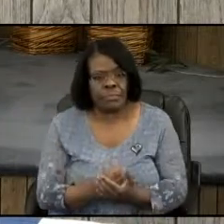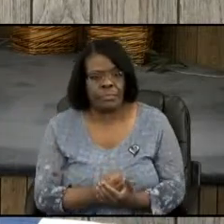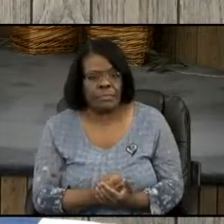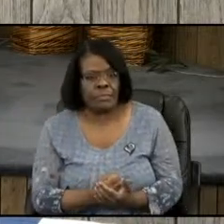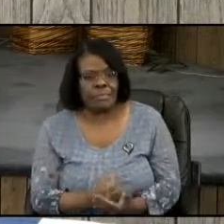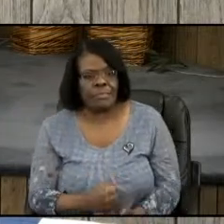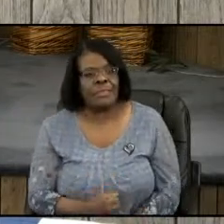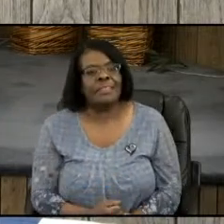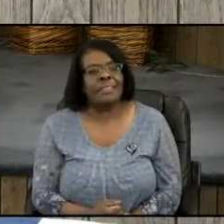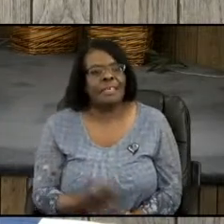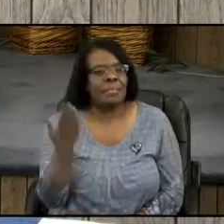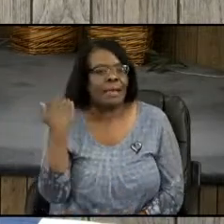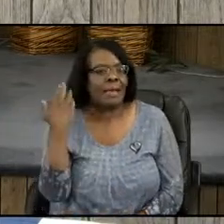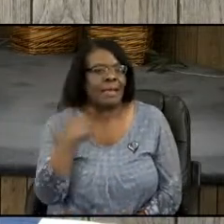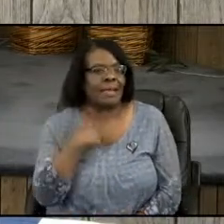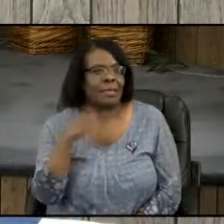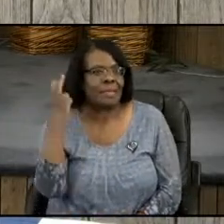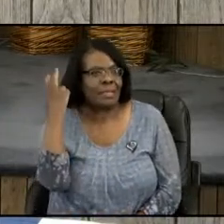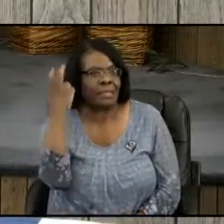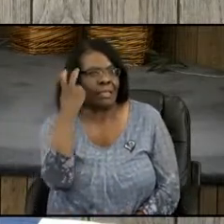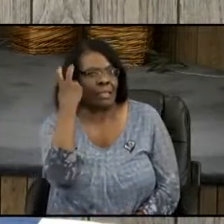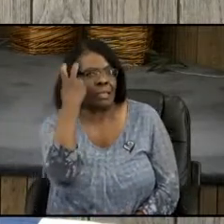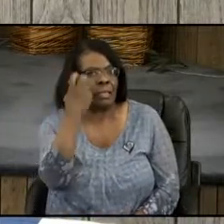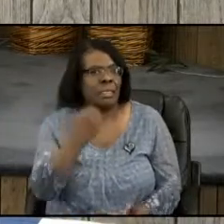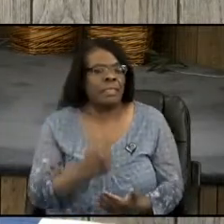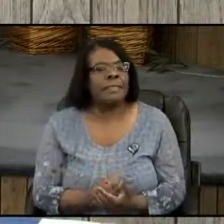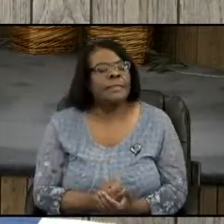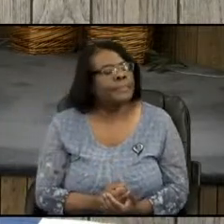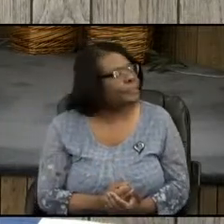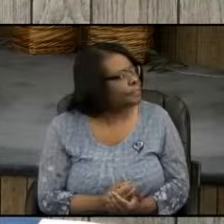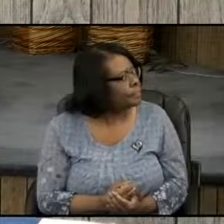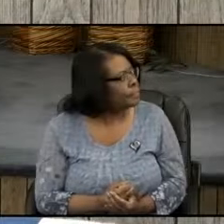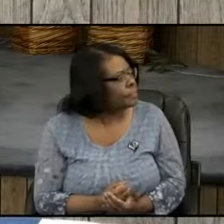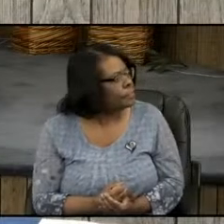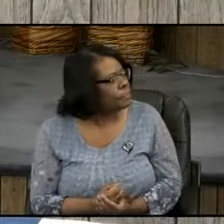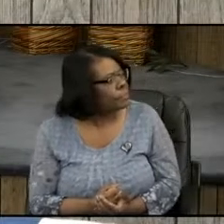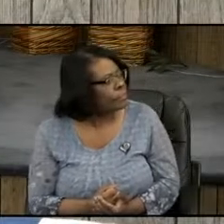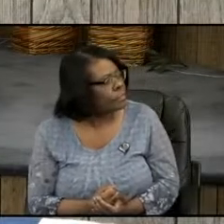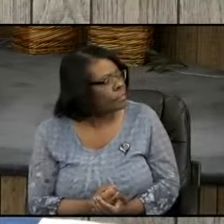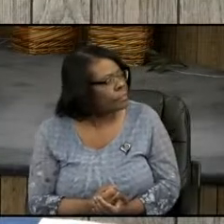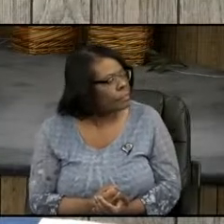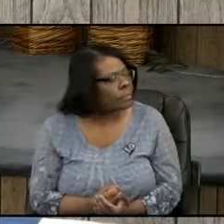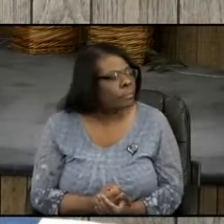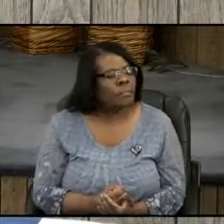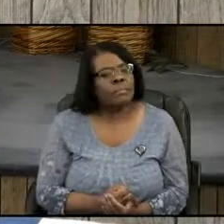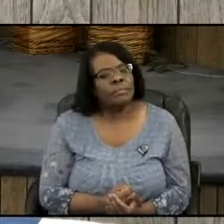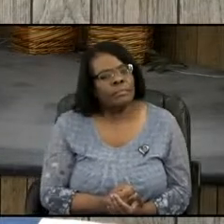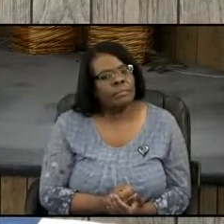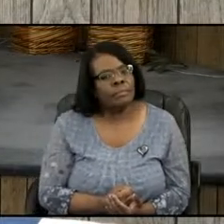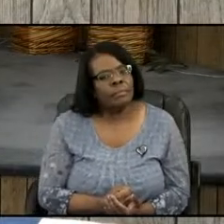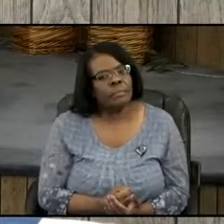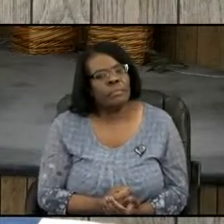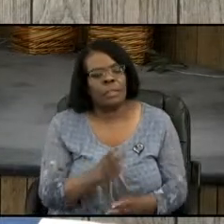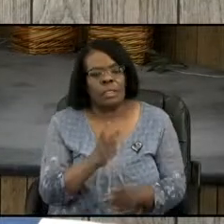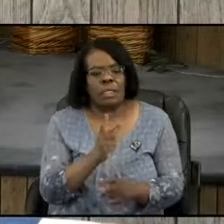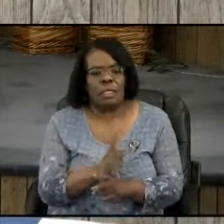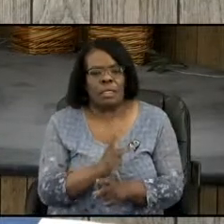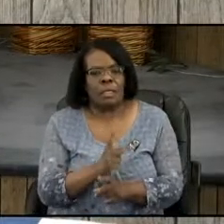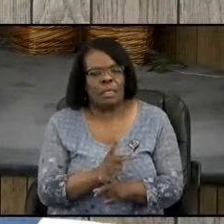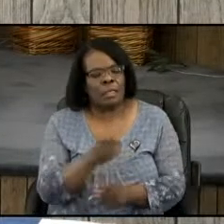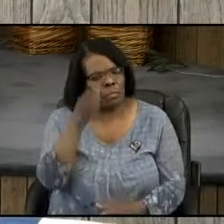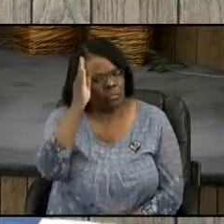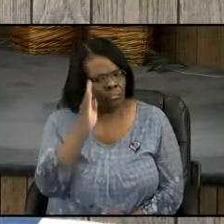get behind me, Satan. And I welcome those who are online this morning. You also say the same. I say, just keep God in your